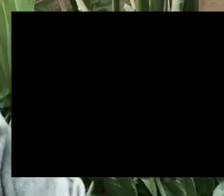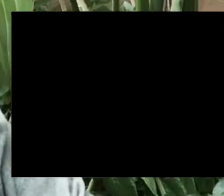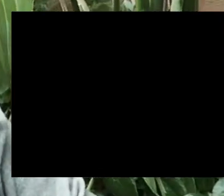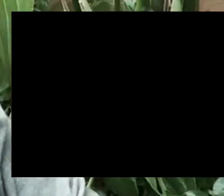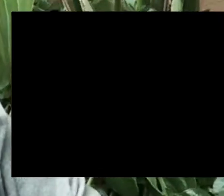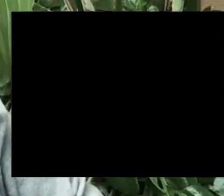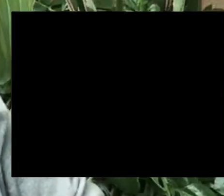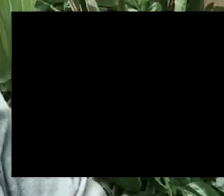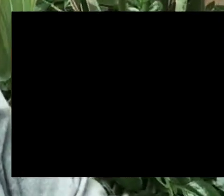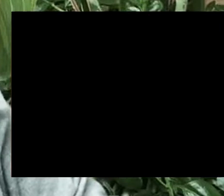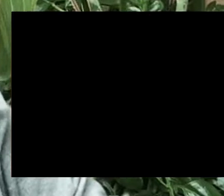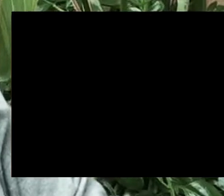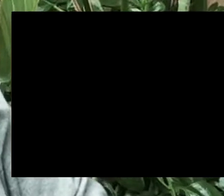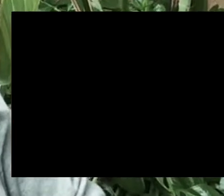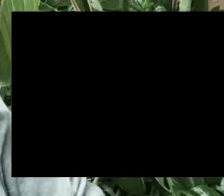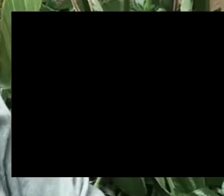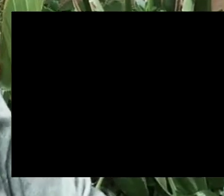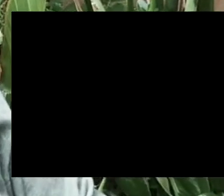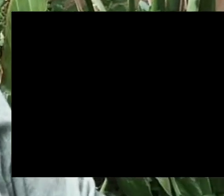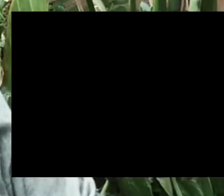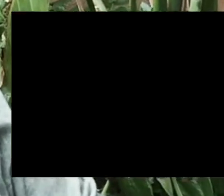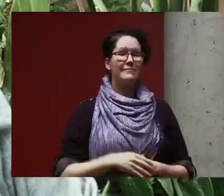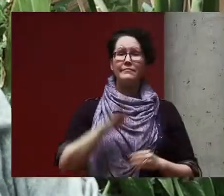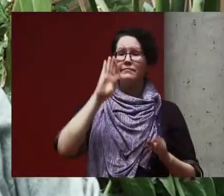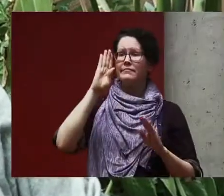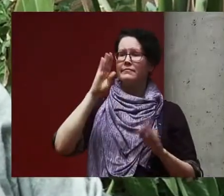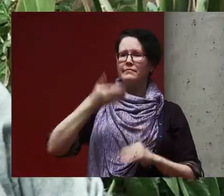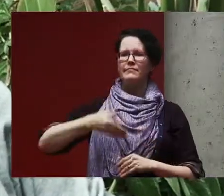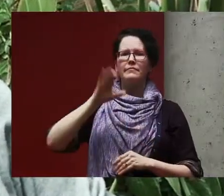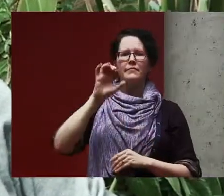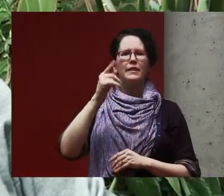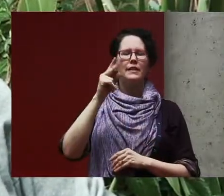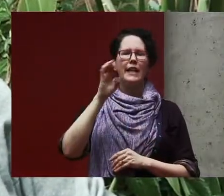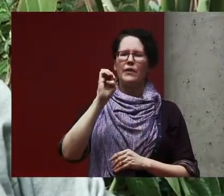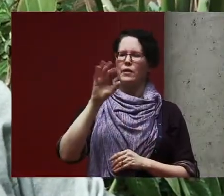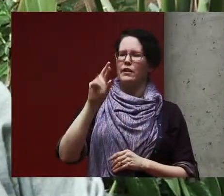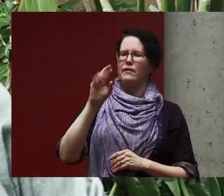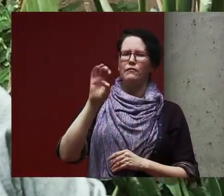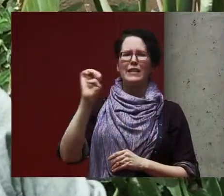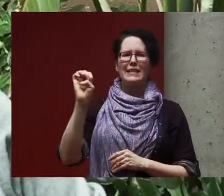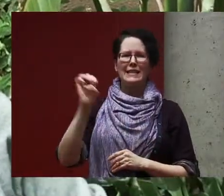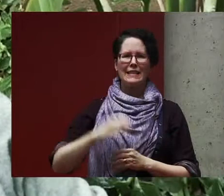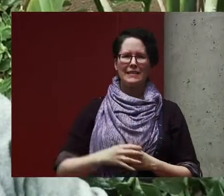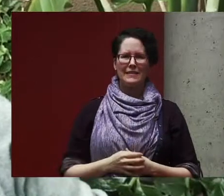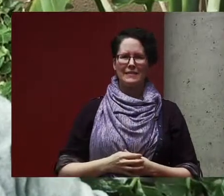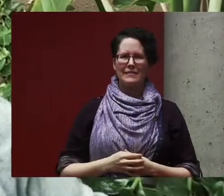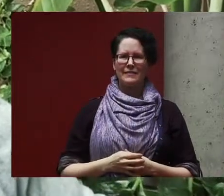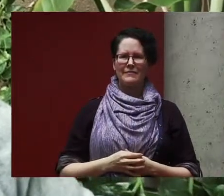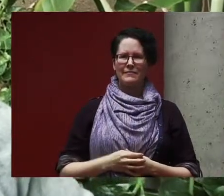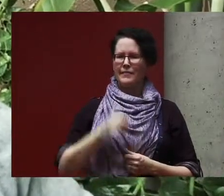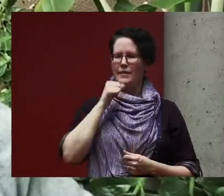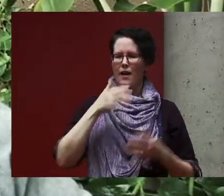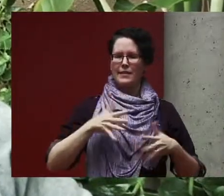Hello, I'm Frazee. I greet you today from the traditional and